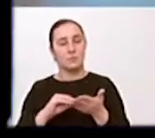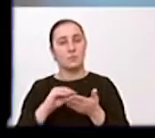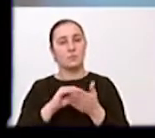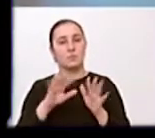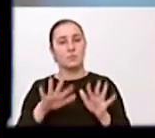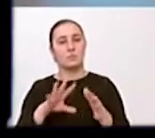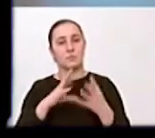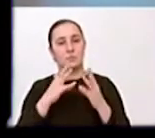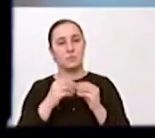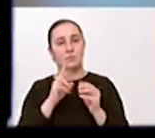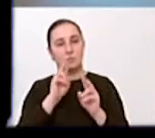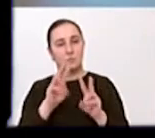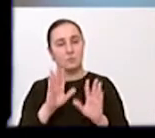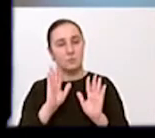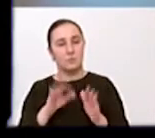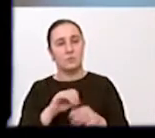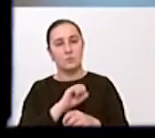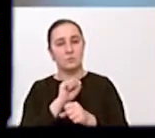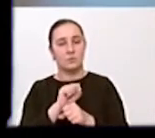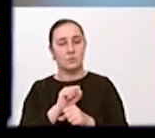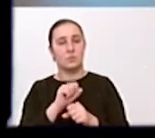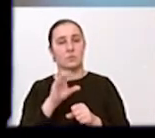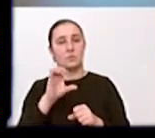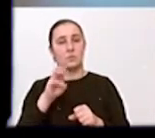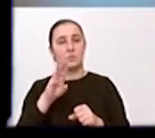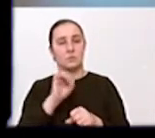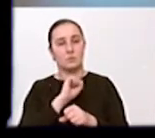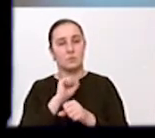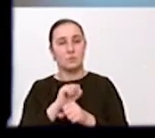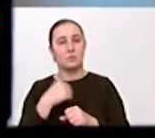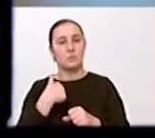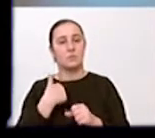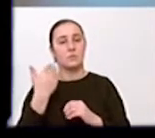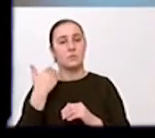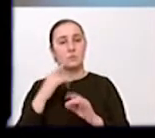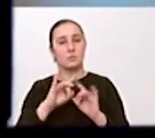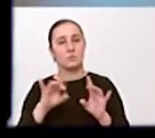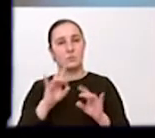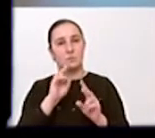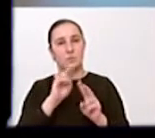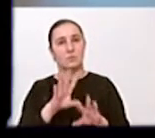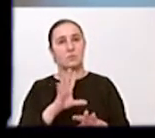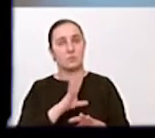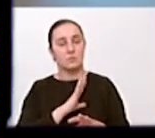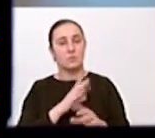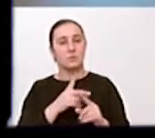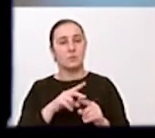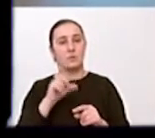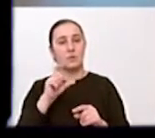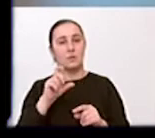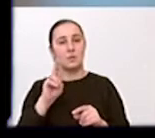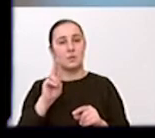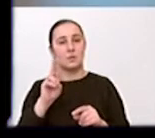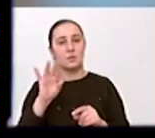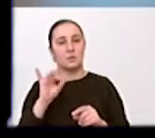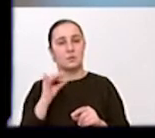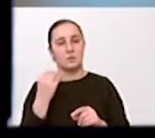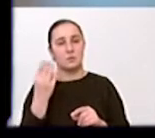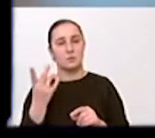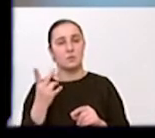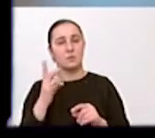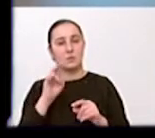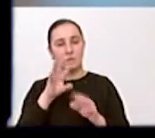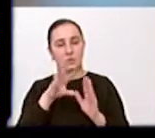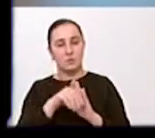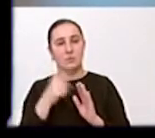jarayonni ko'rsatib beradi. Stop jarayoni bilan ishlashni men sizlarga o'tgan darslarda ko'rsatib bergan edim. Ya'ni actionga kiramiz va